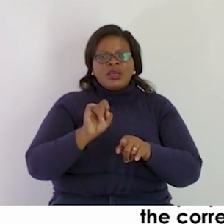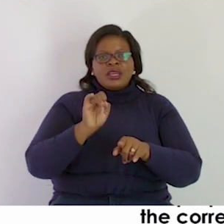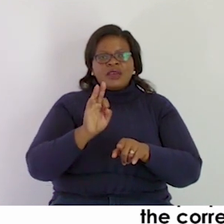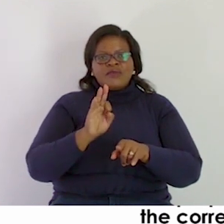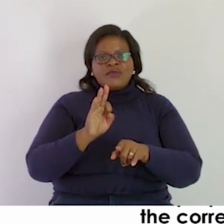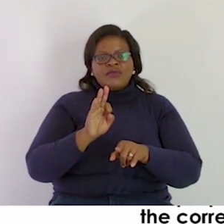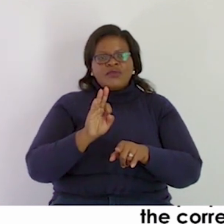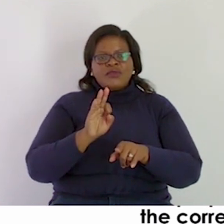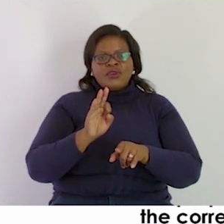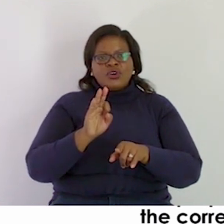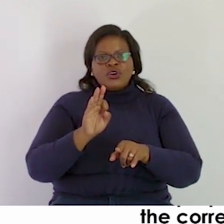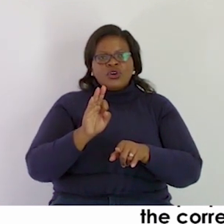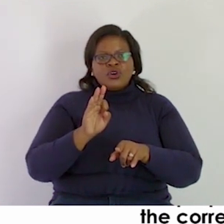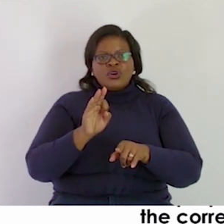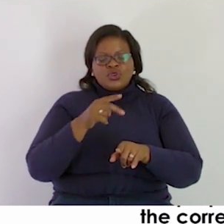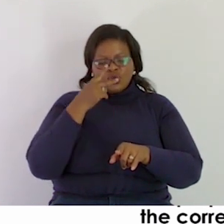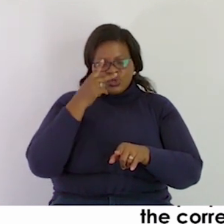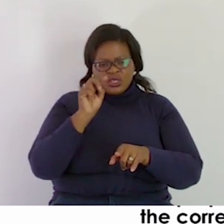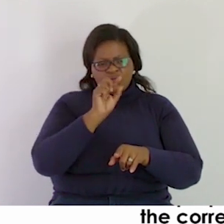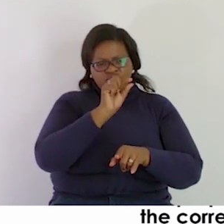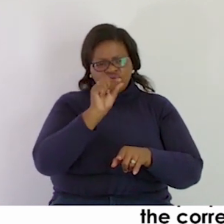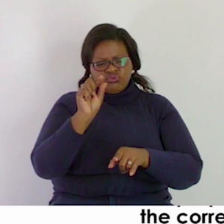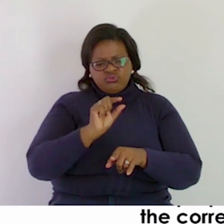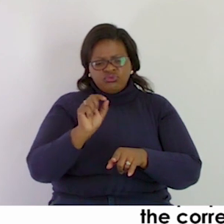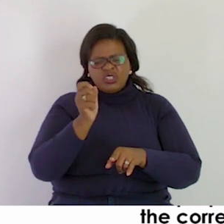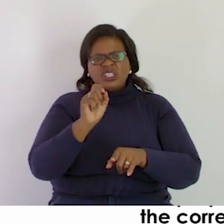just go through the sentence which I just read